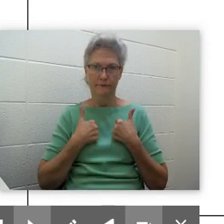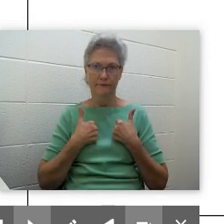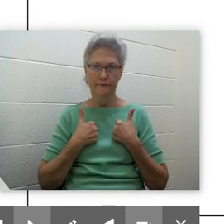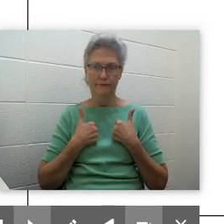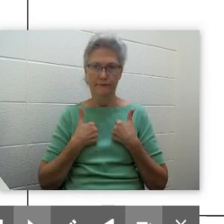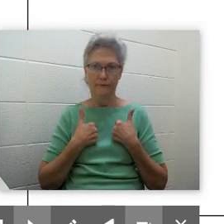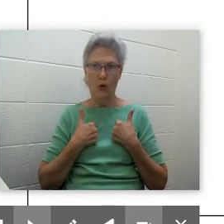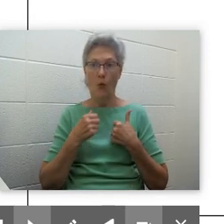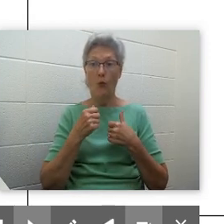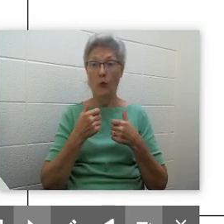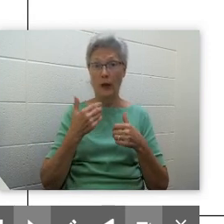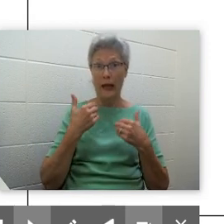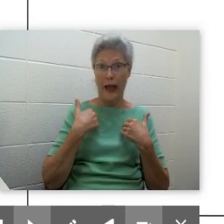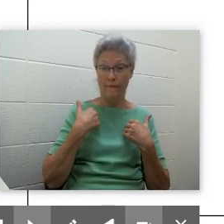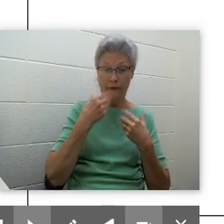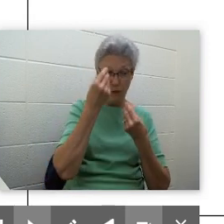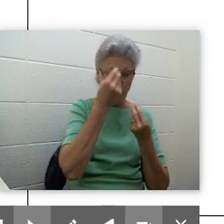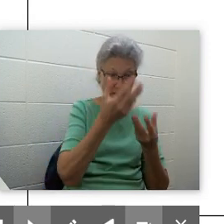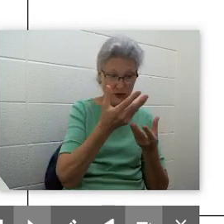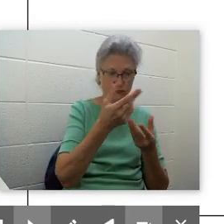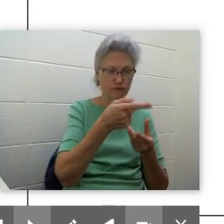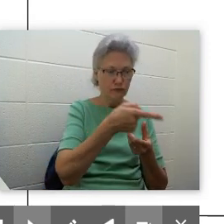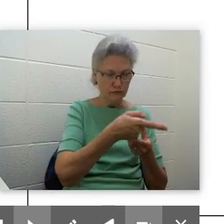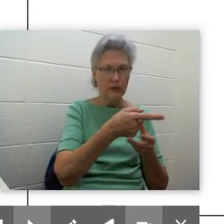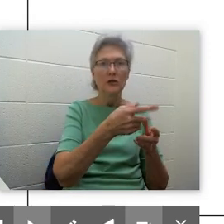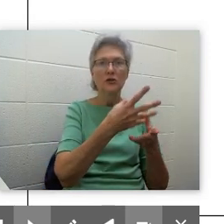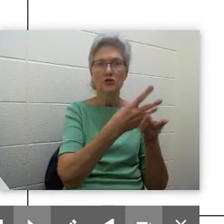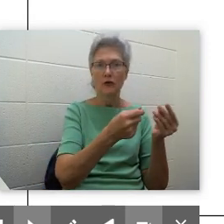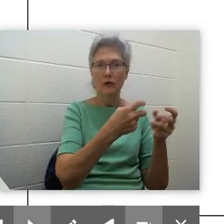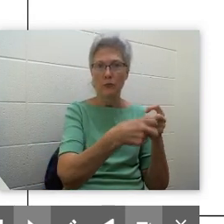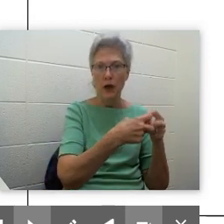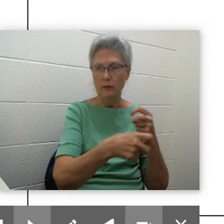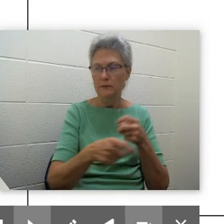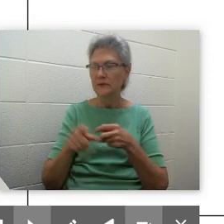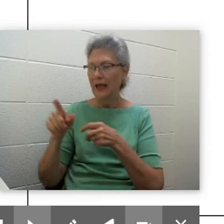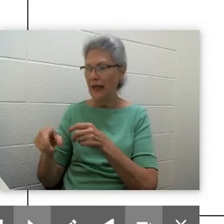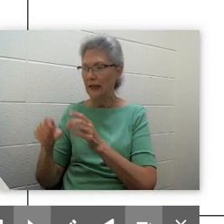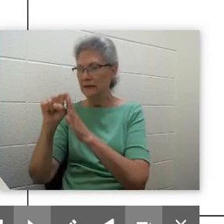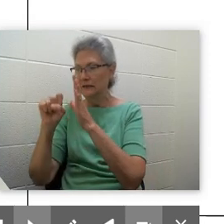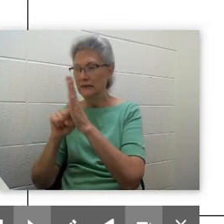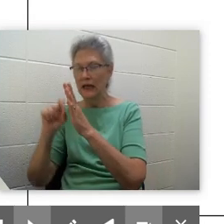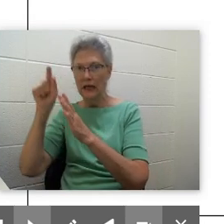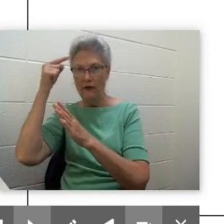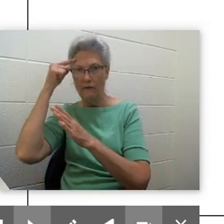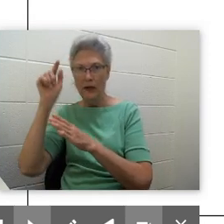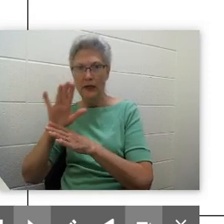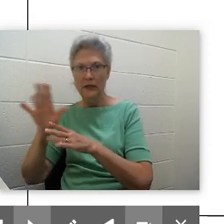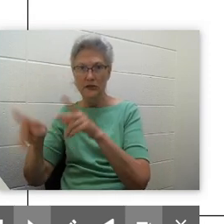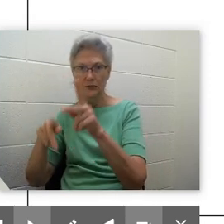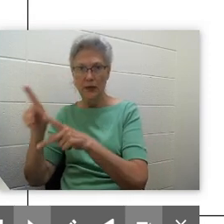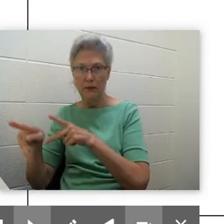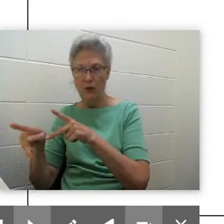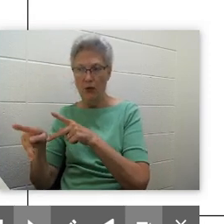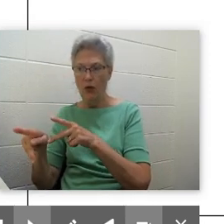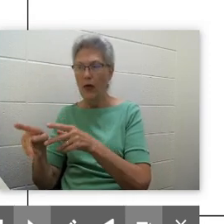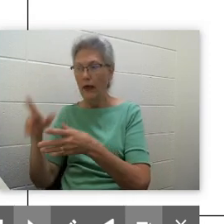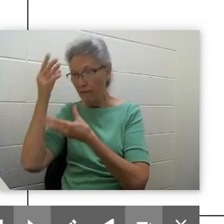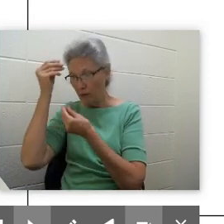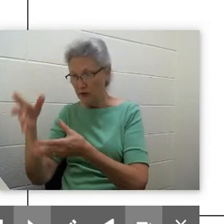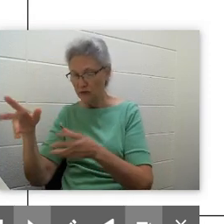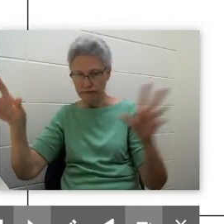live? Or we have information from solving problems that we want to add into our response, and we have information from state government and